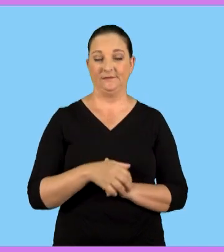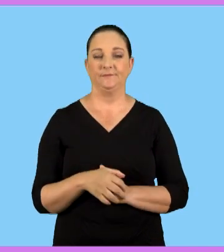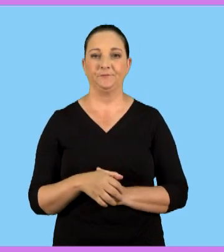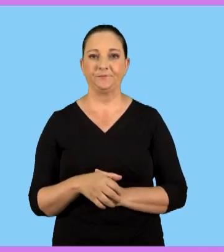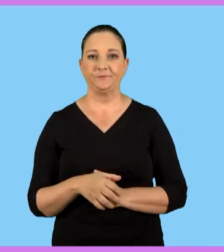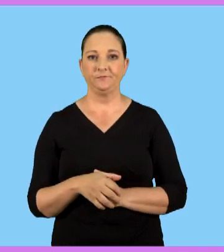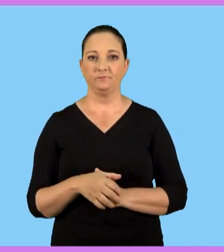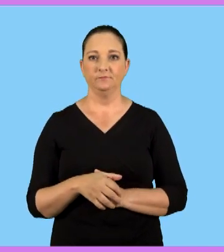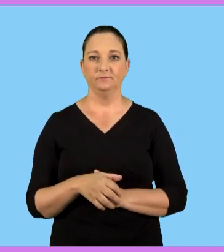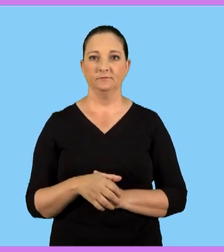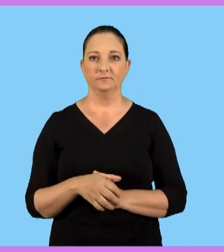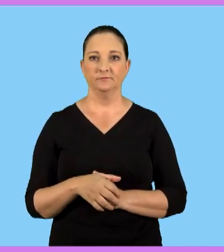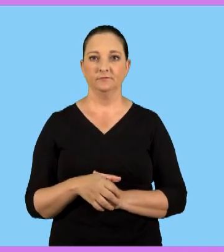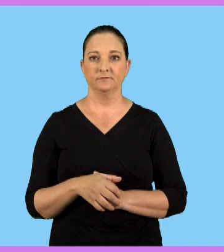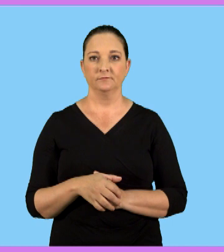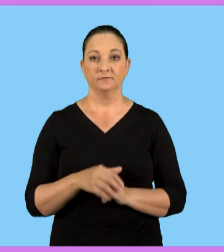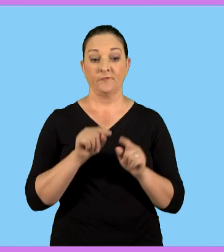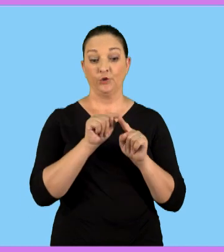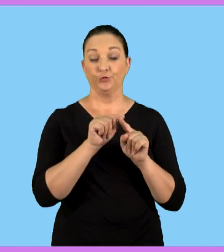2006